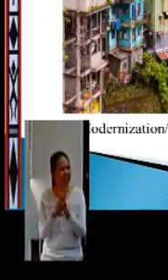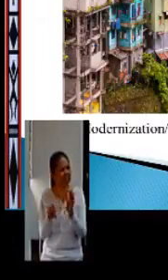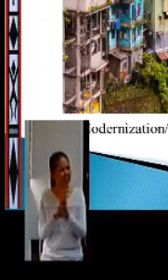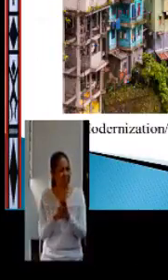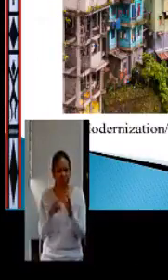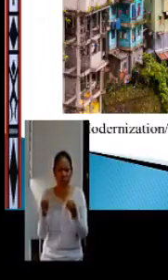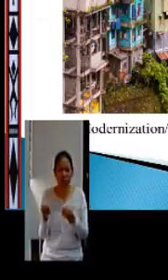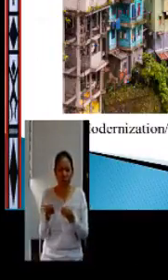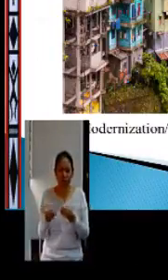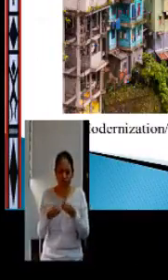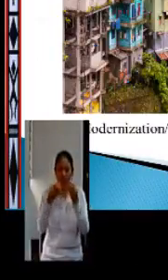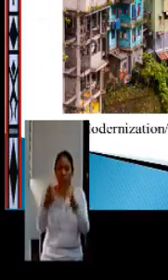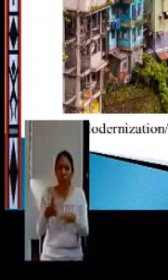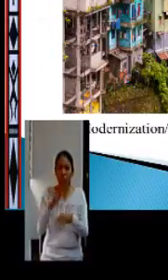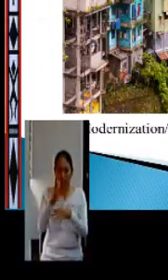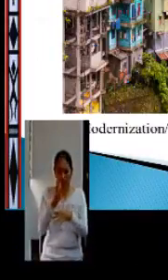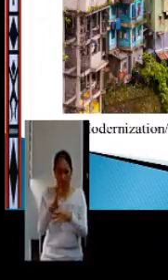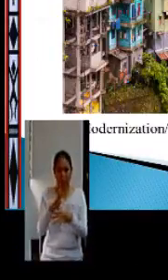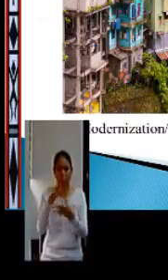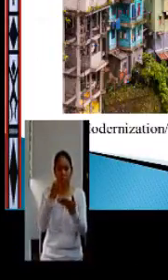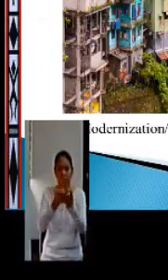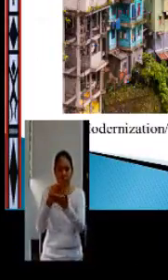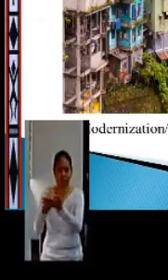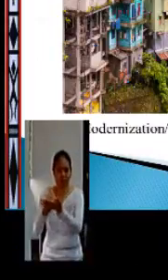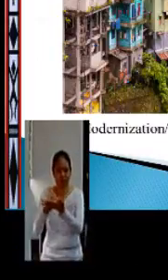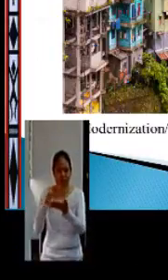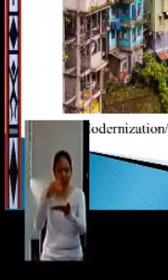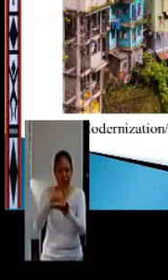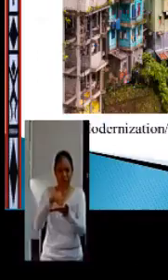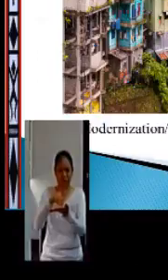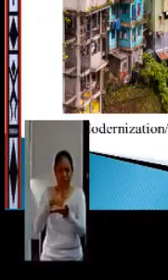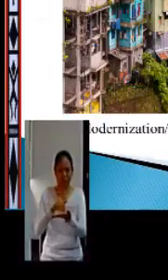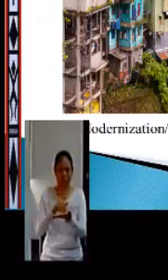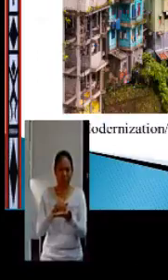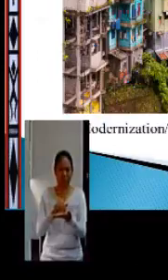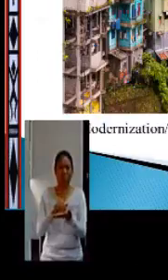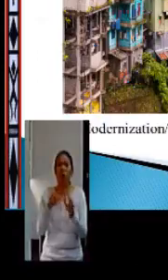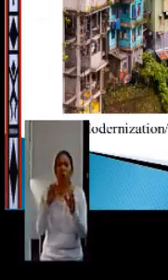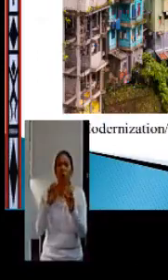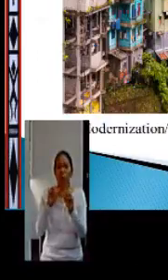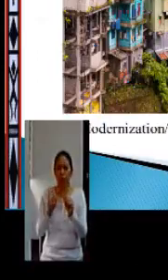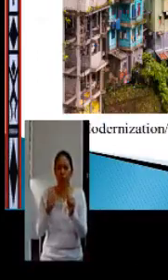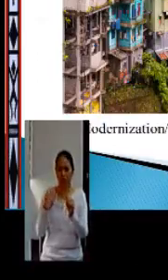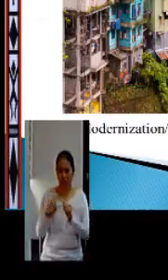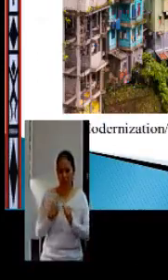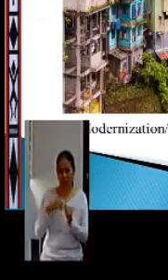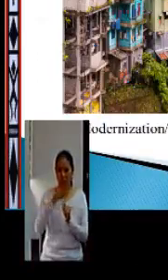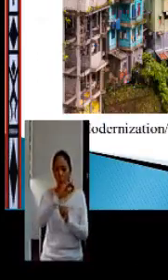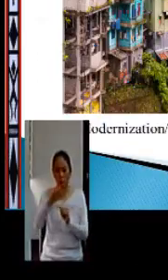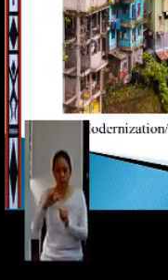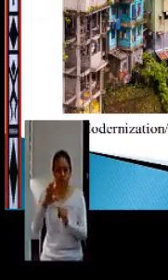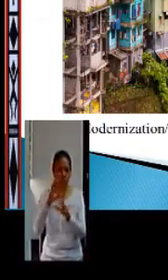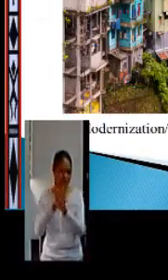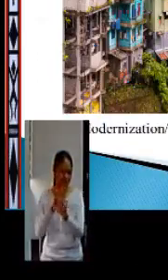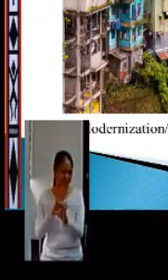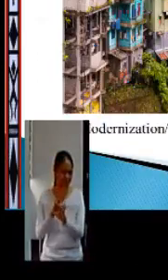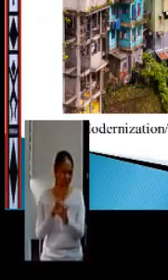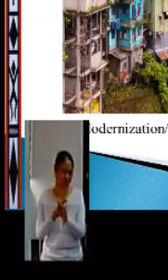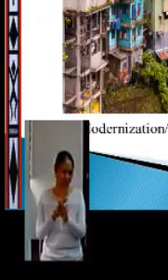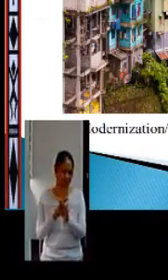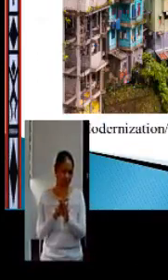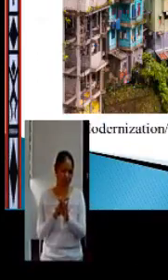50,000 pesos and you can take cars. This should have been regulated in the first place para hindi ganun na lang